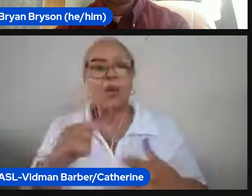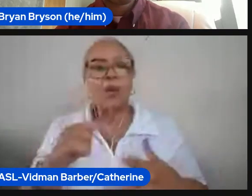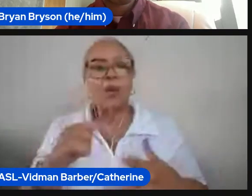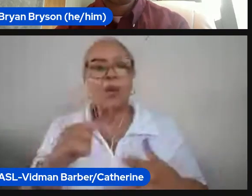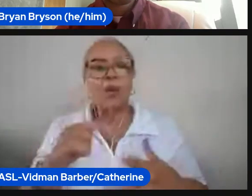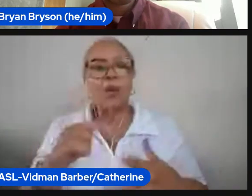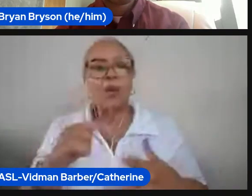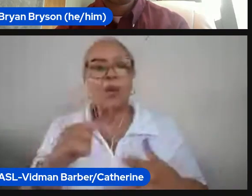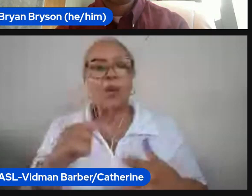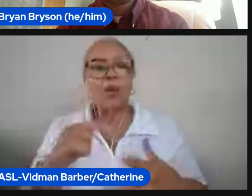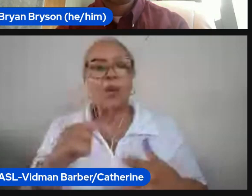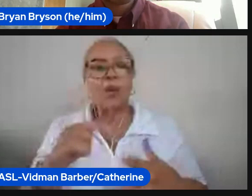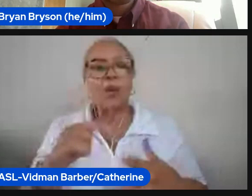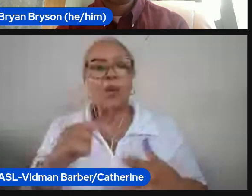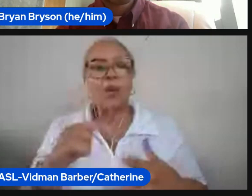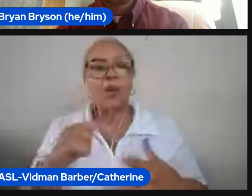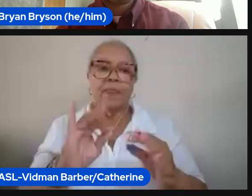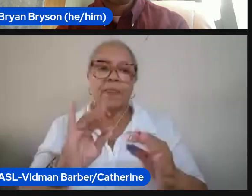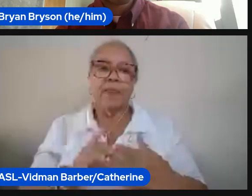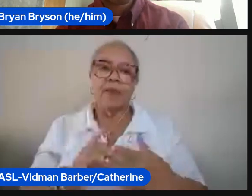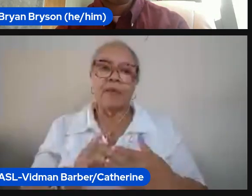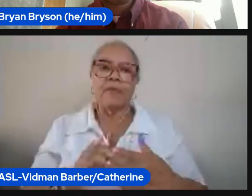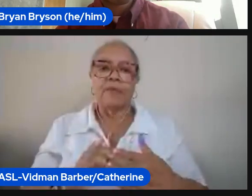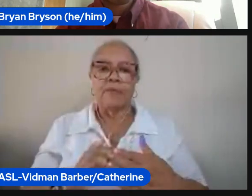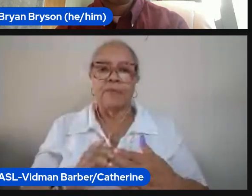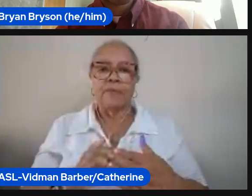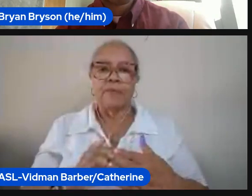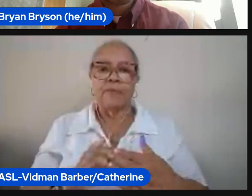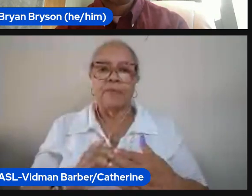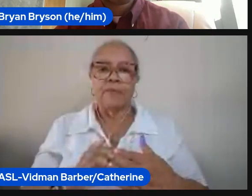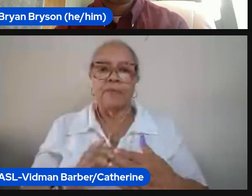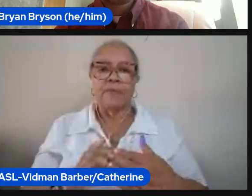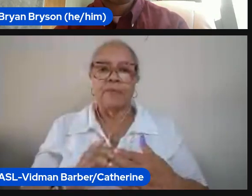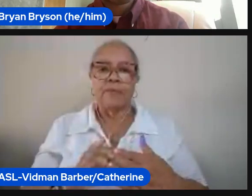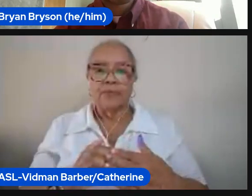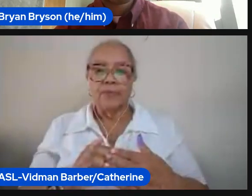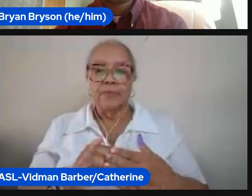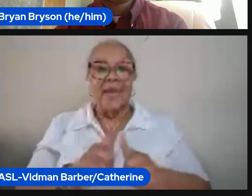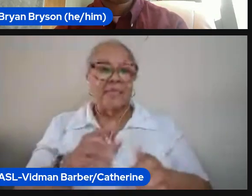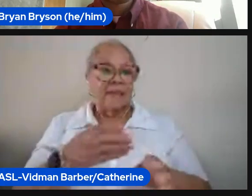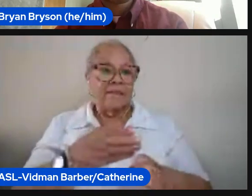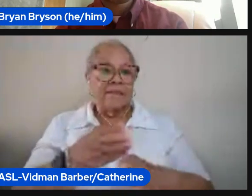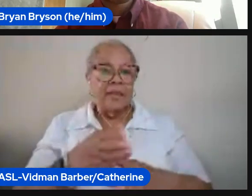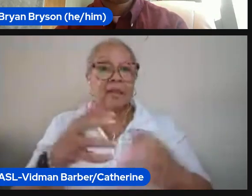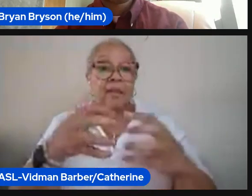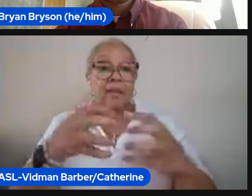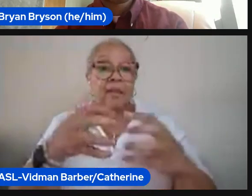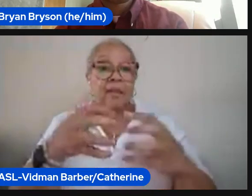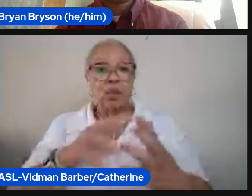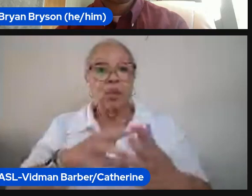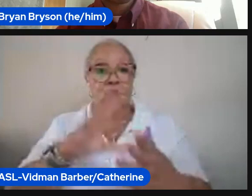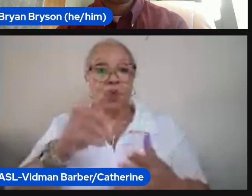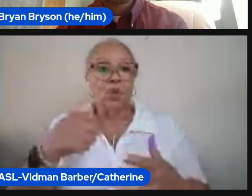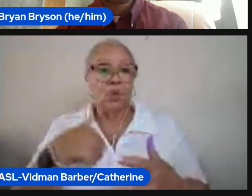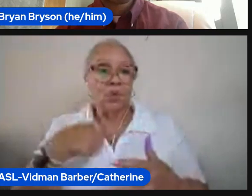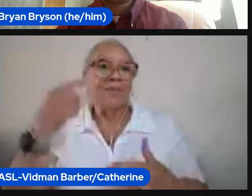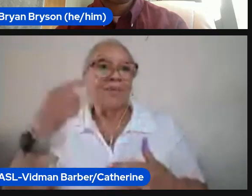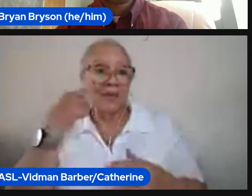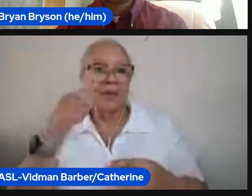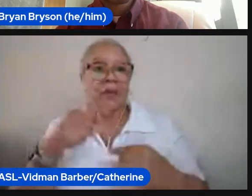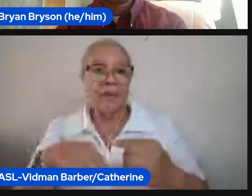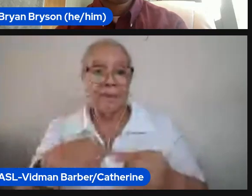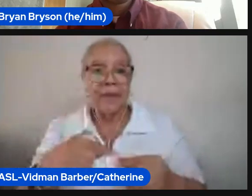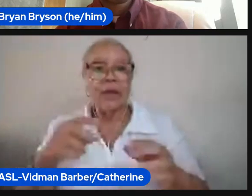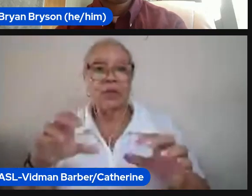really important that that as a field in machine learning, we do think about